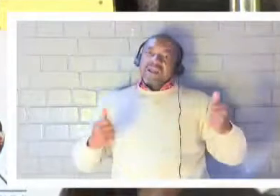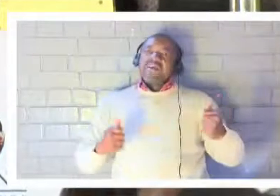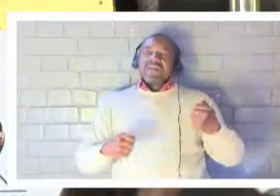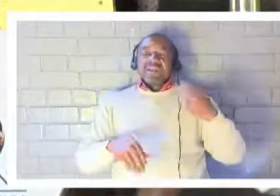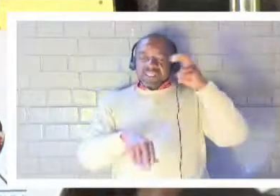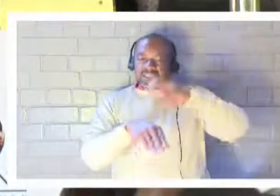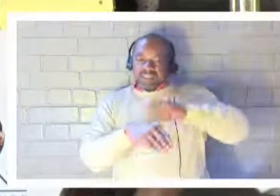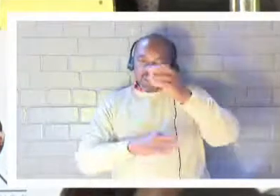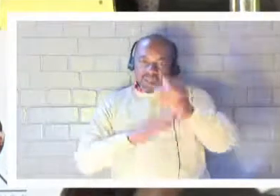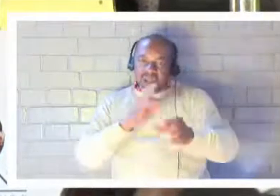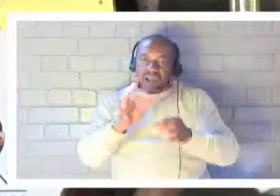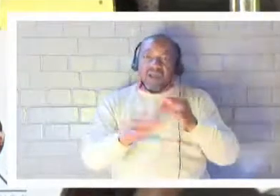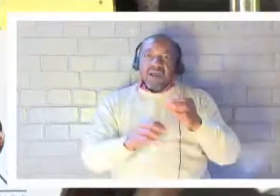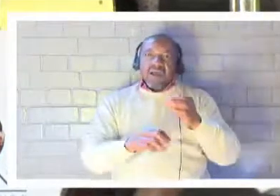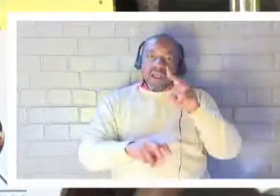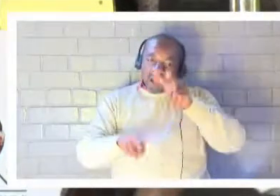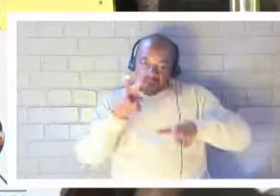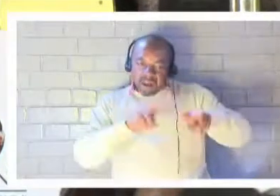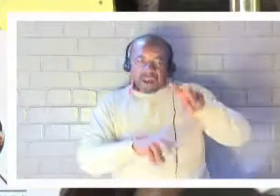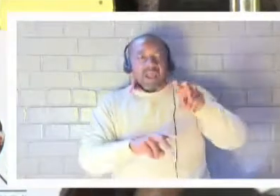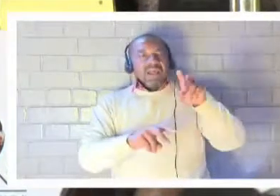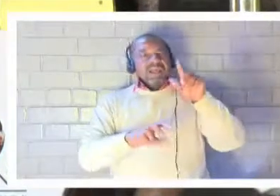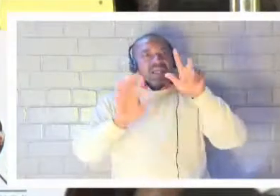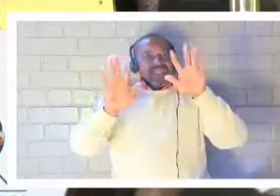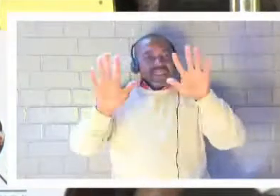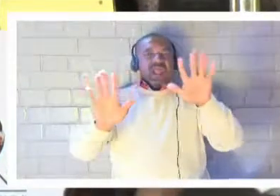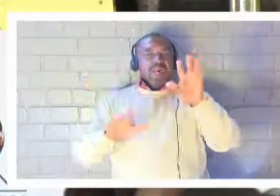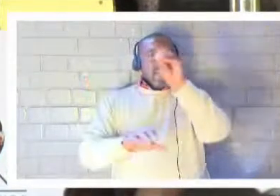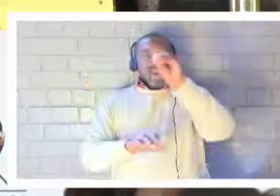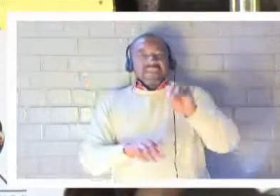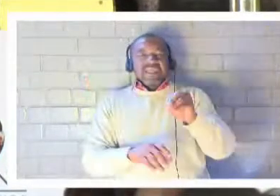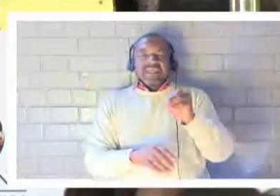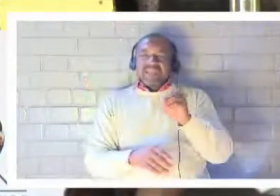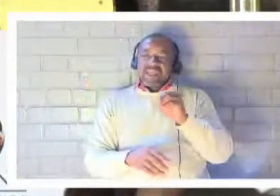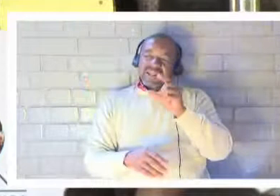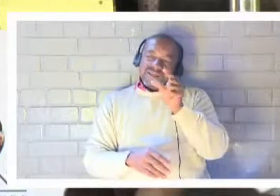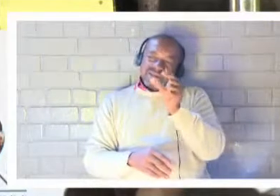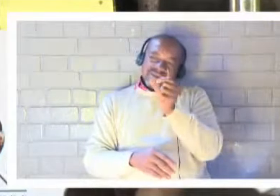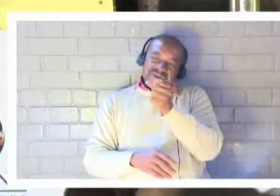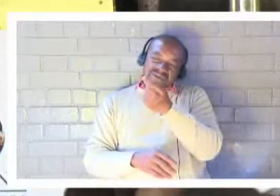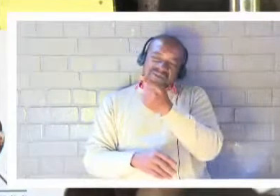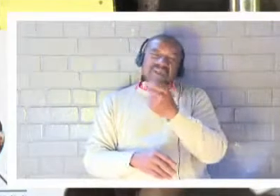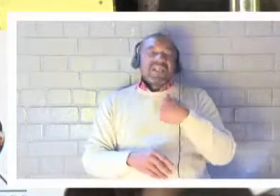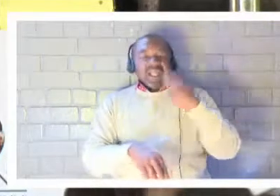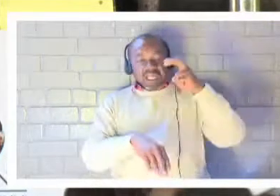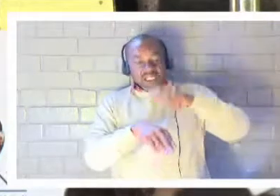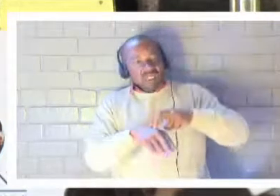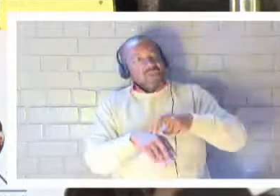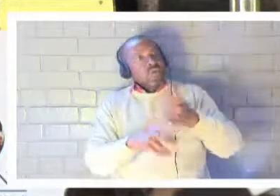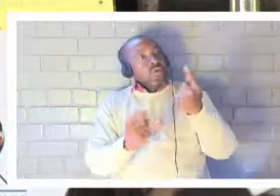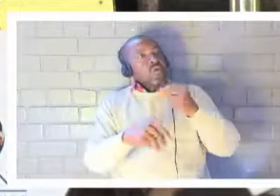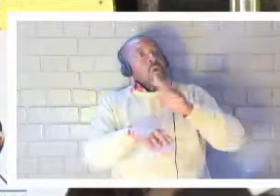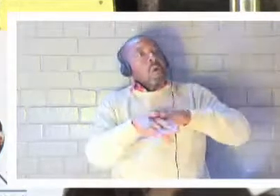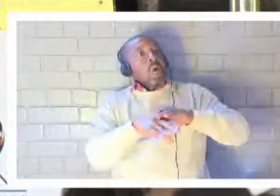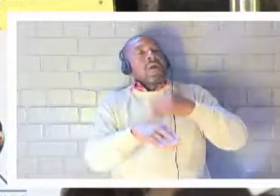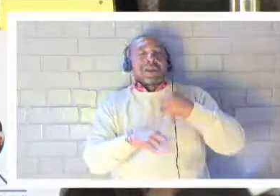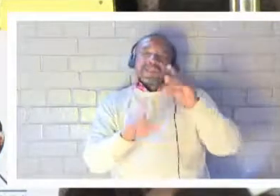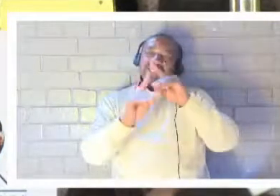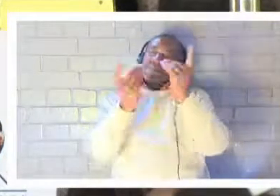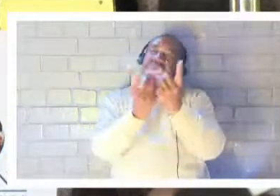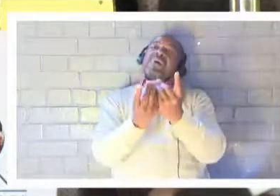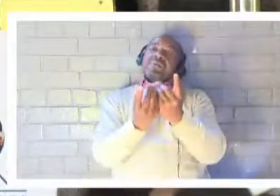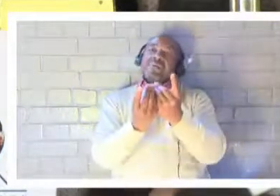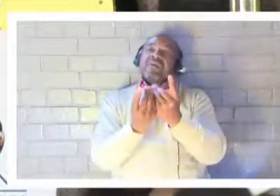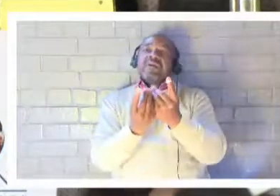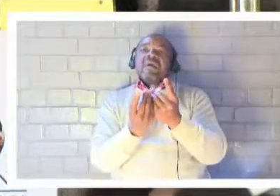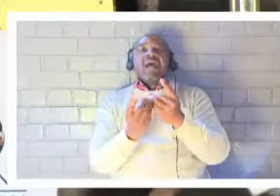really look at the 10% is too little. We can do more as the institution, as well